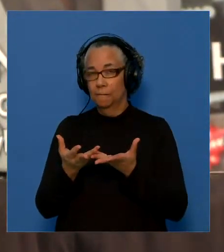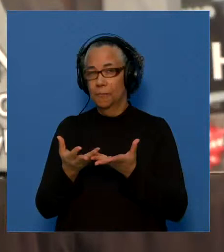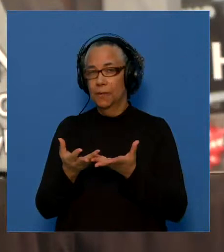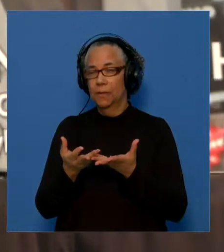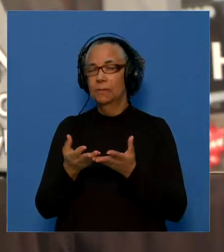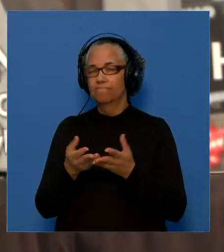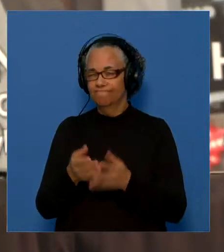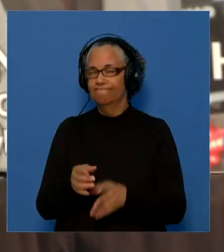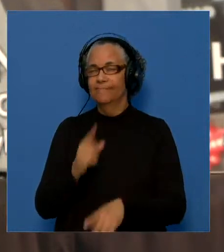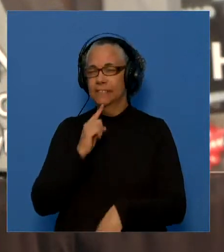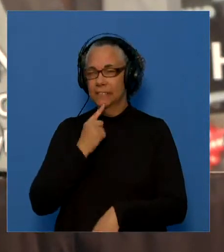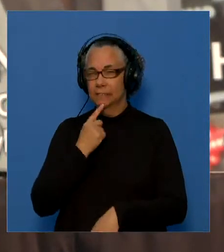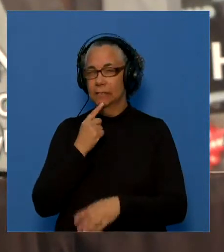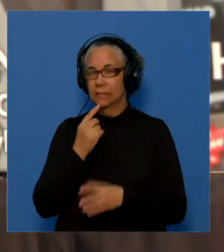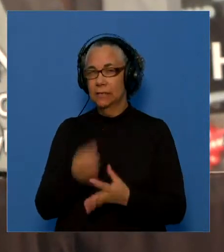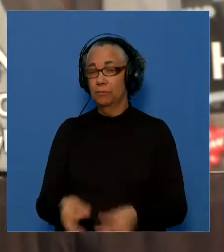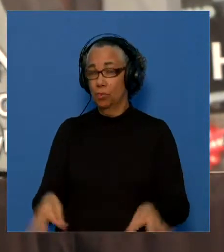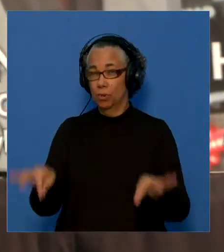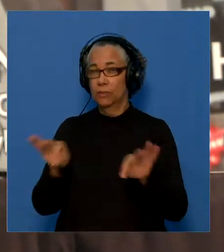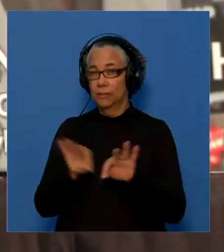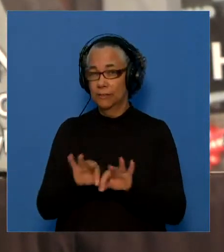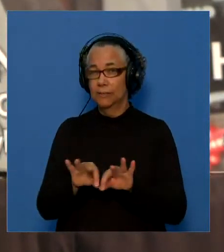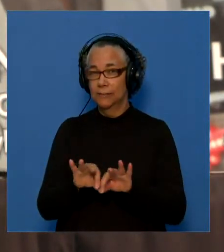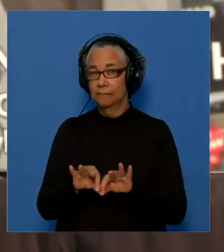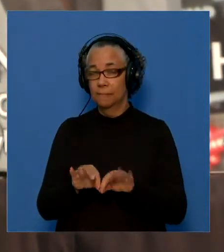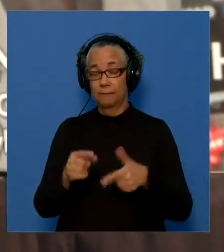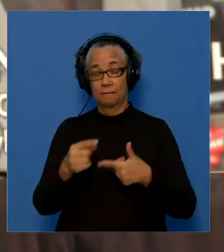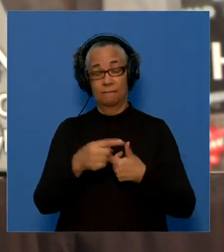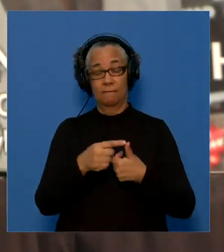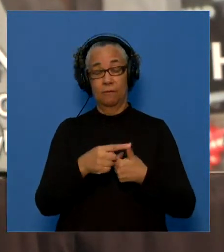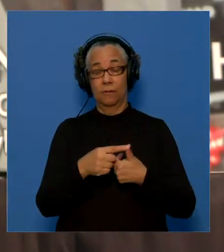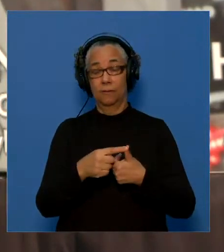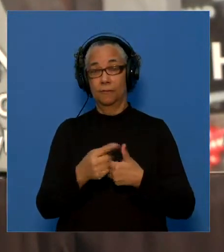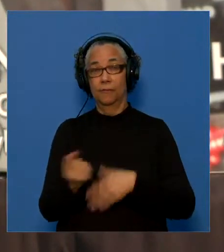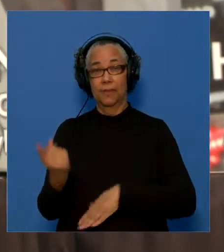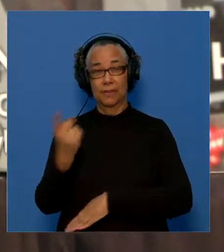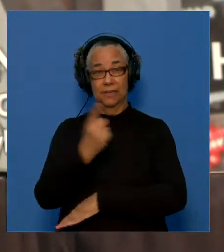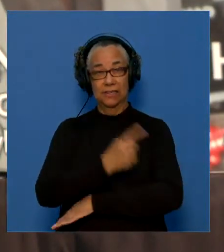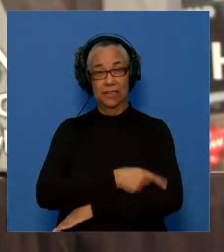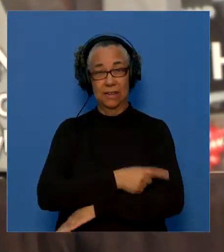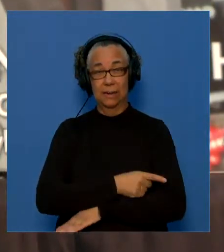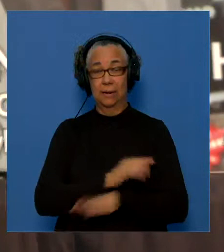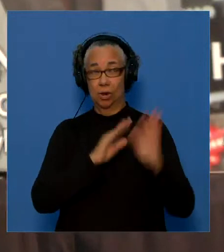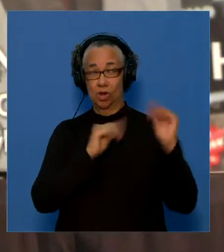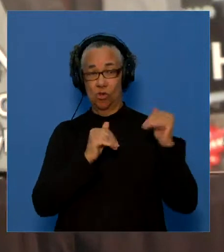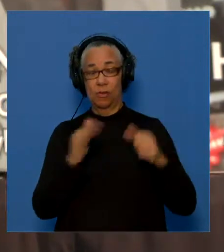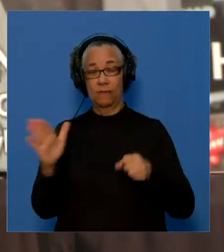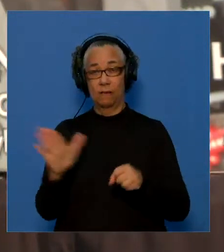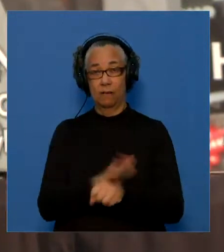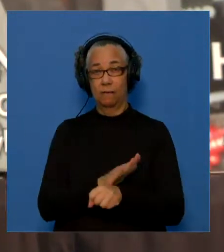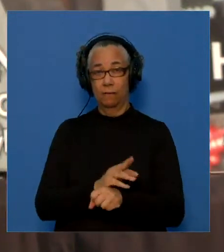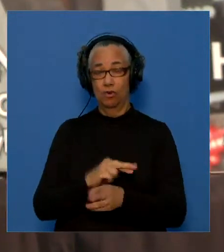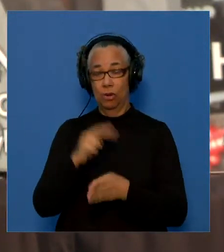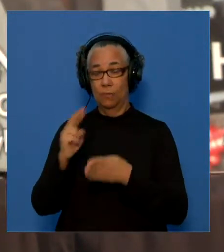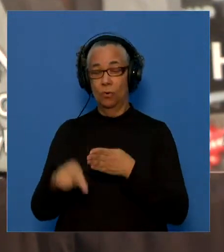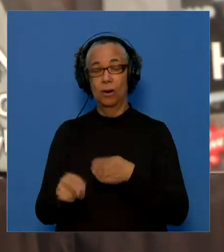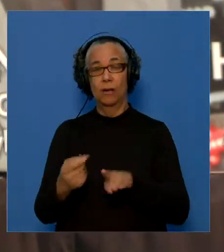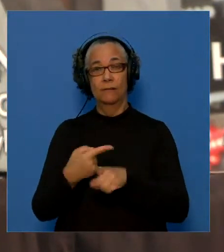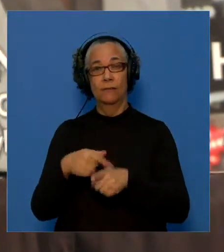urgency. Firstly, the date it anticipates receipt of a full report from BELCO.